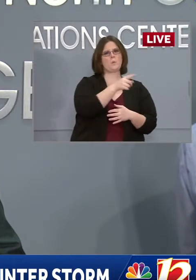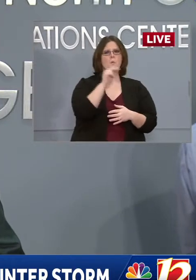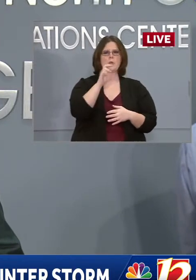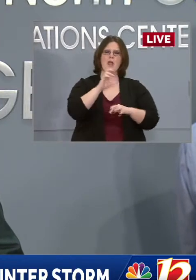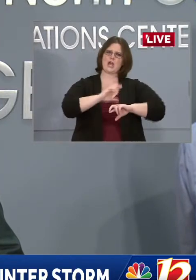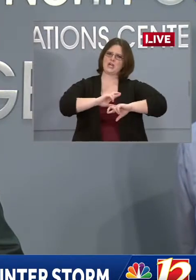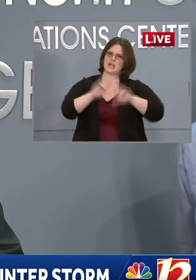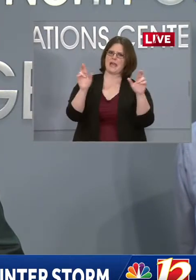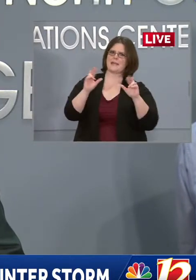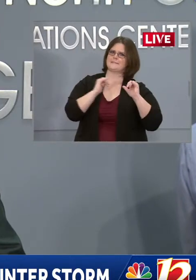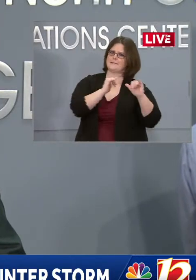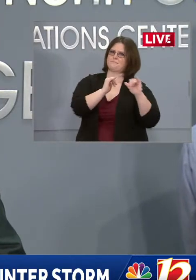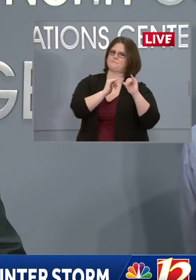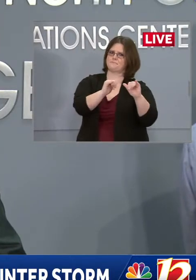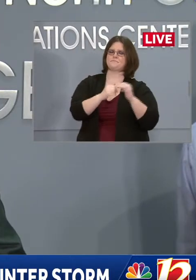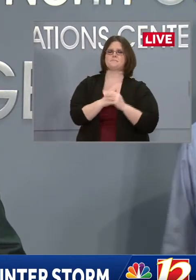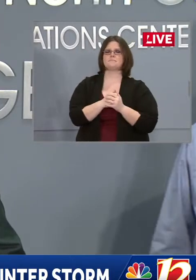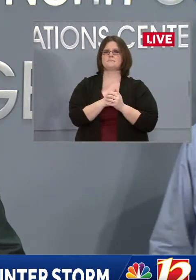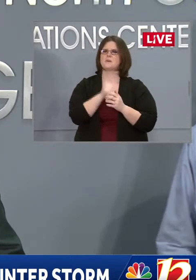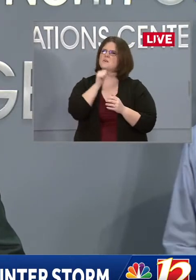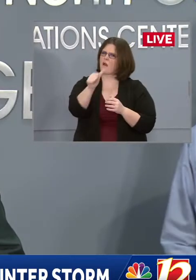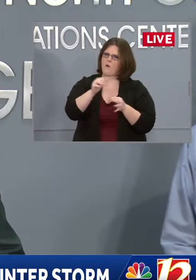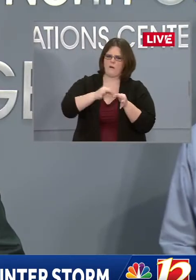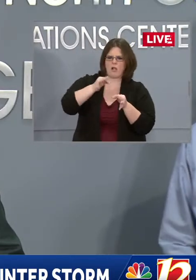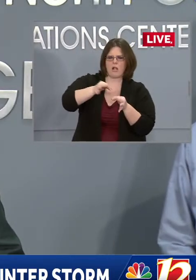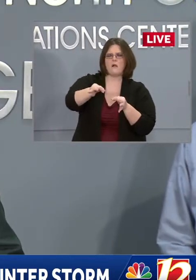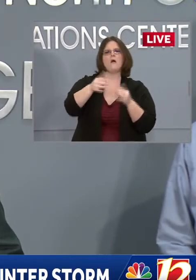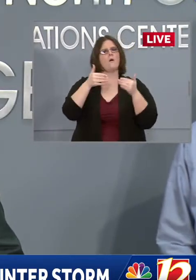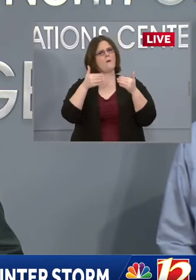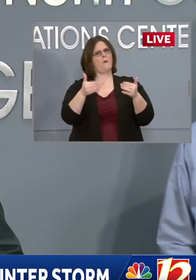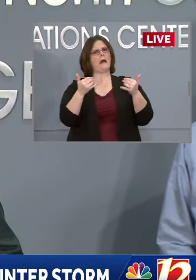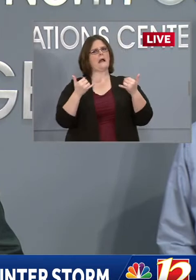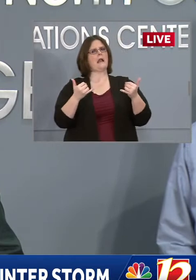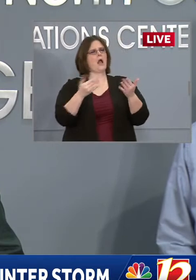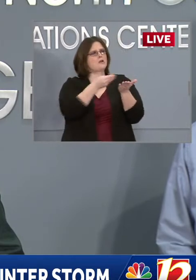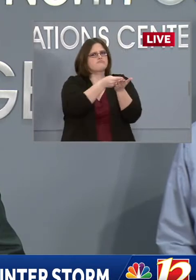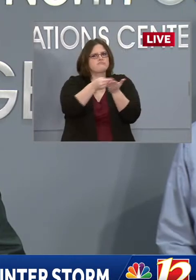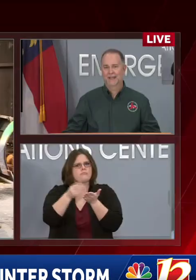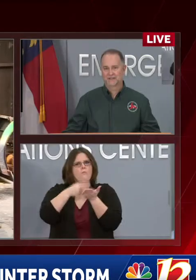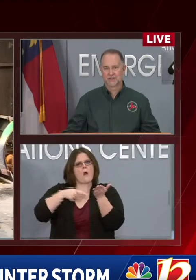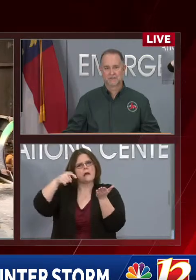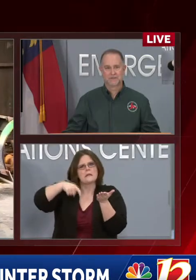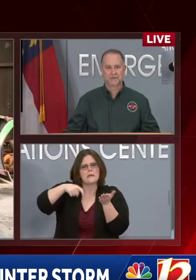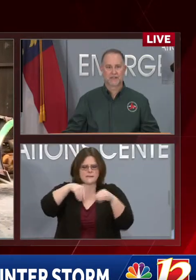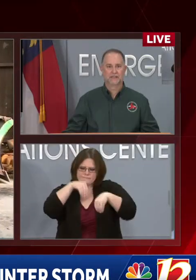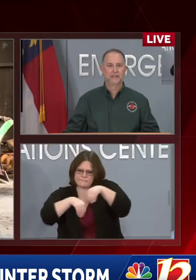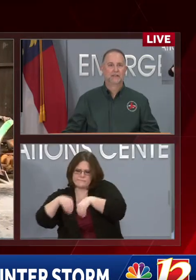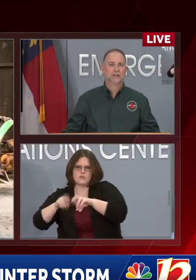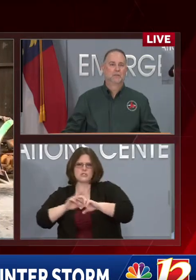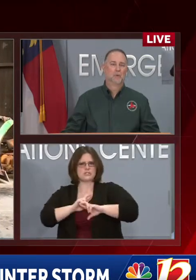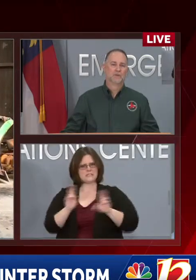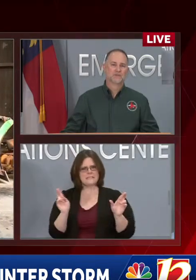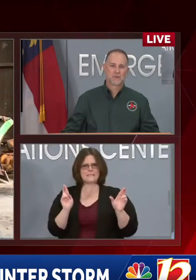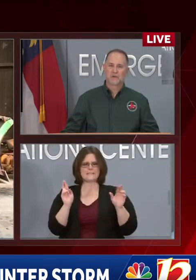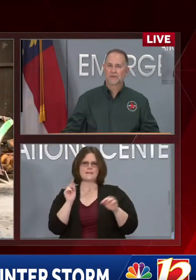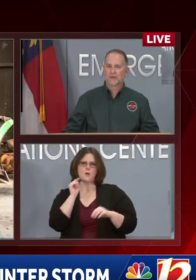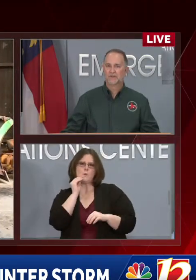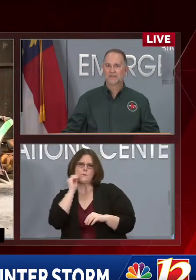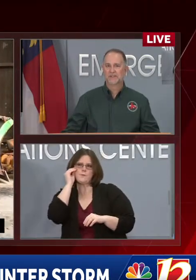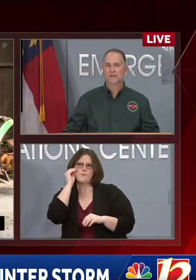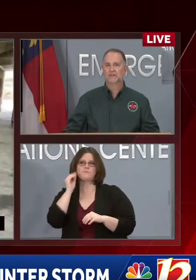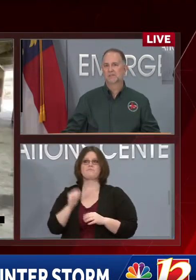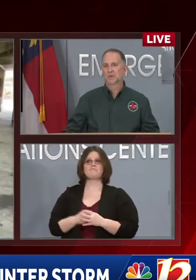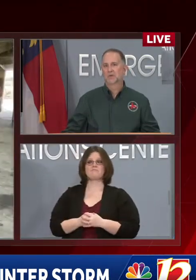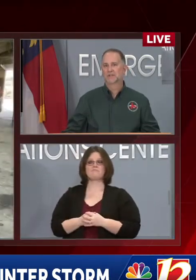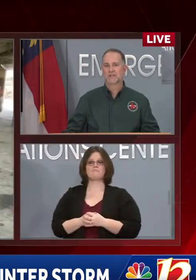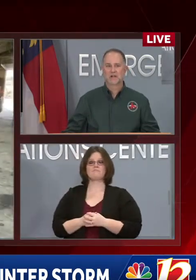If you haven't already, get your emergency supplies, anything else that you may need today, as the Governor was saying. More than 1,200